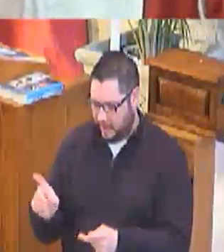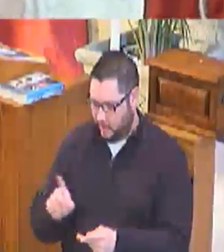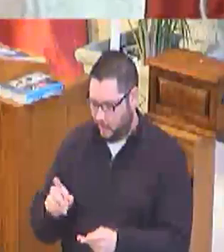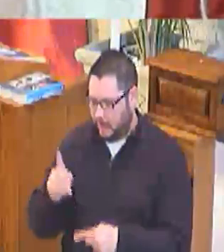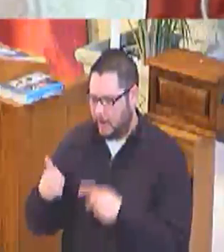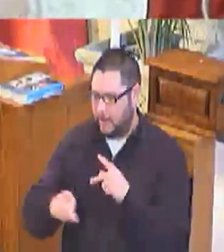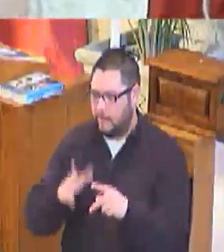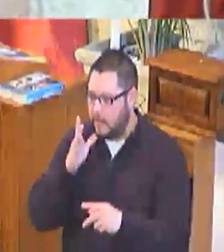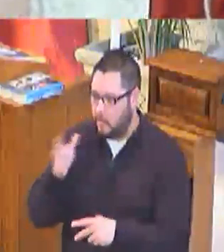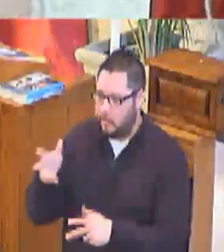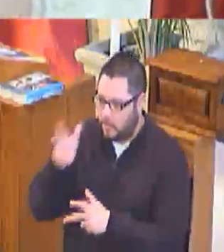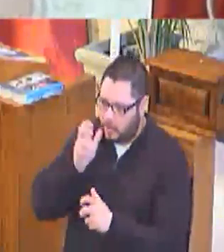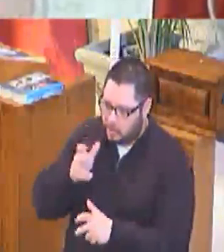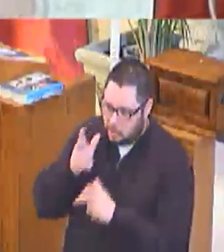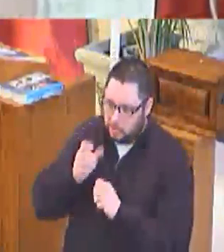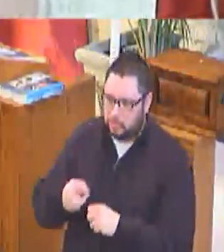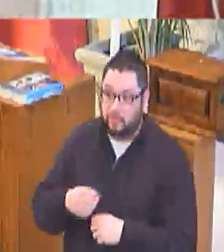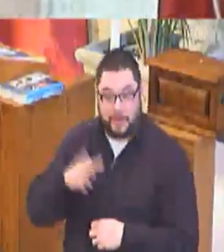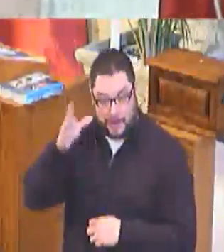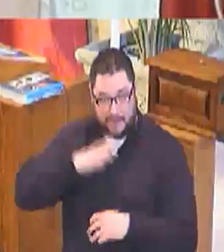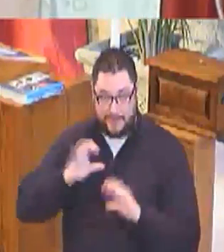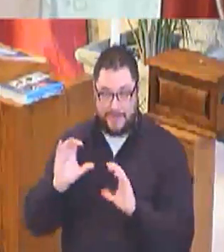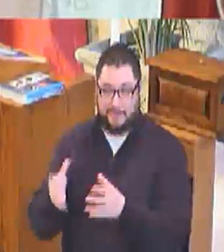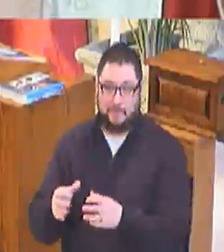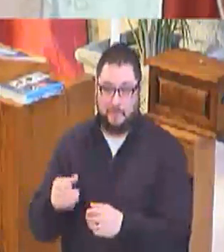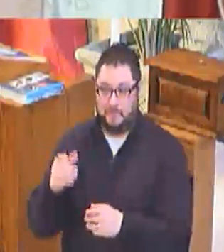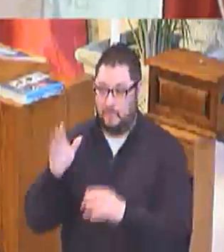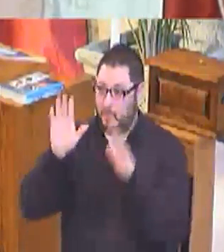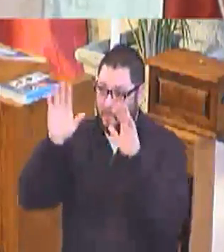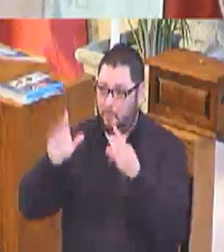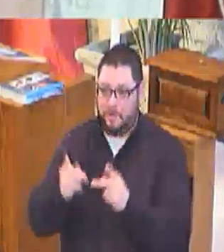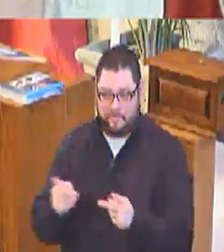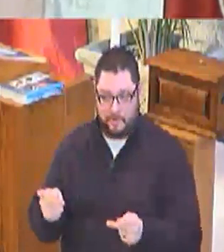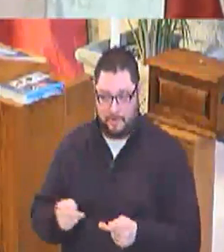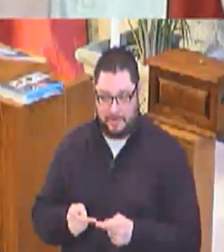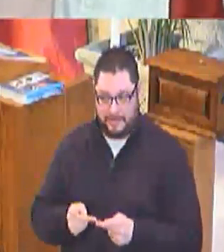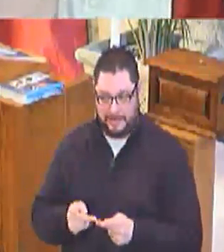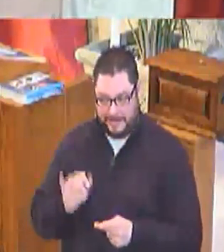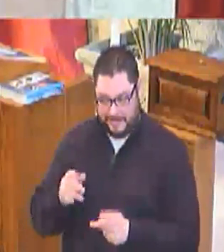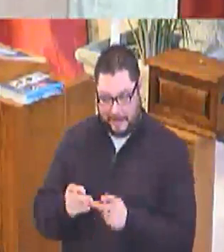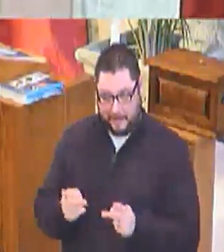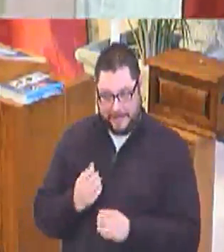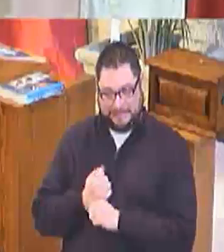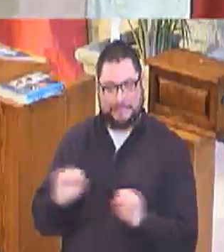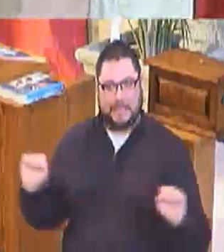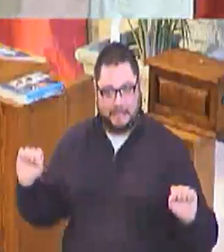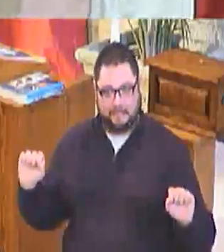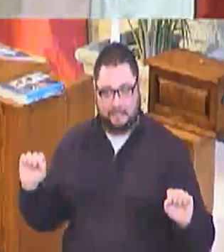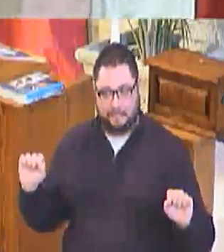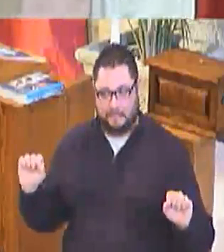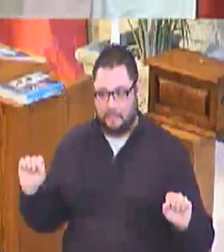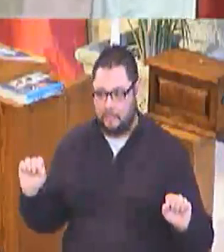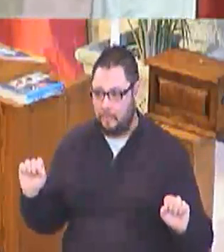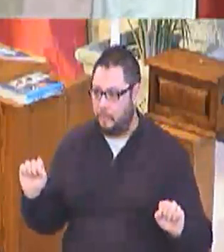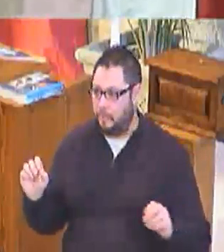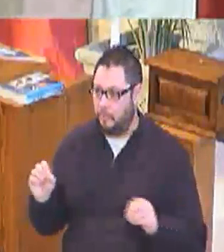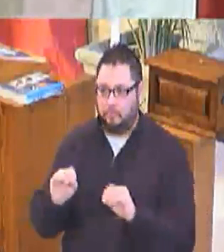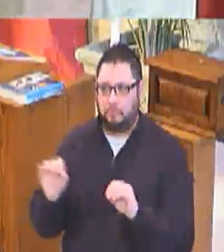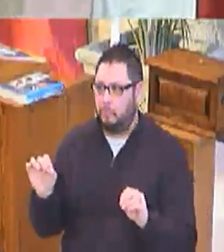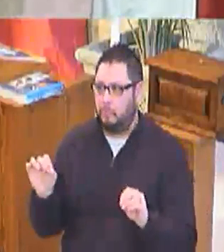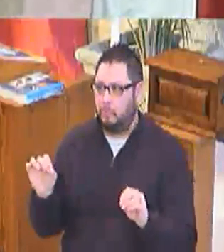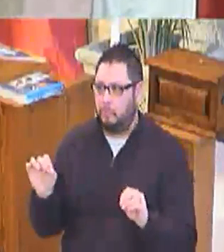heard. Our men's group is a great place for that. It's a safe place for that. There's no